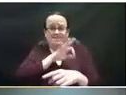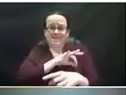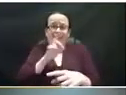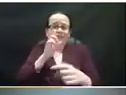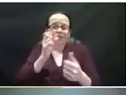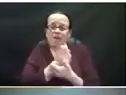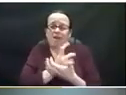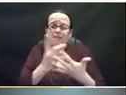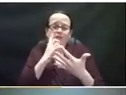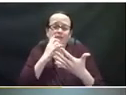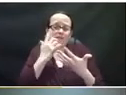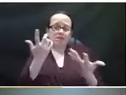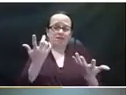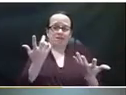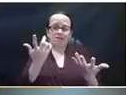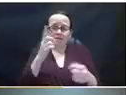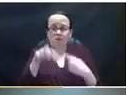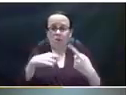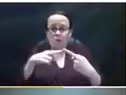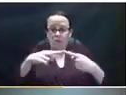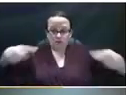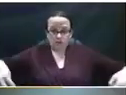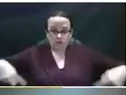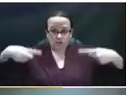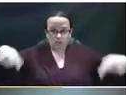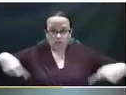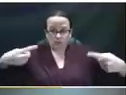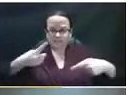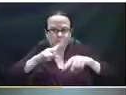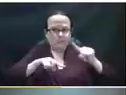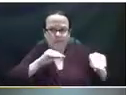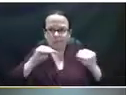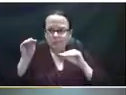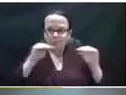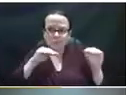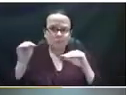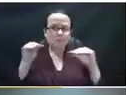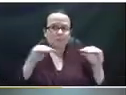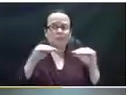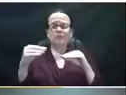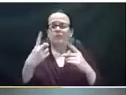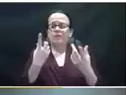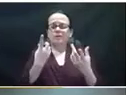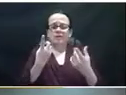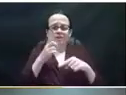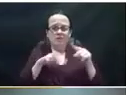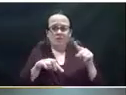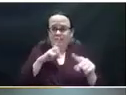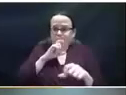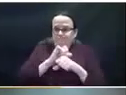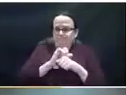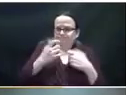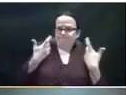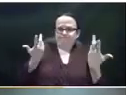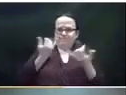everything. When you are in a wheelchair, you cannot move, you cannot really have